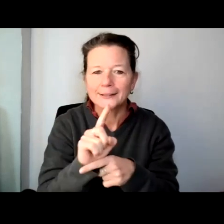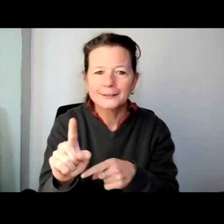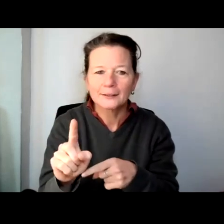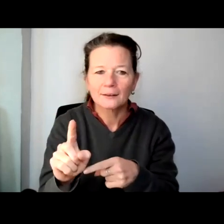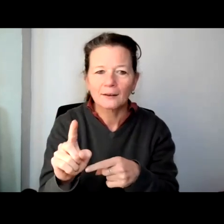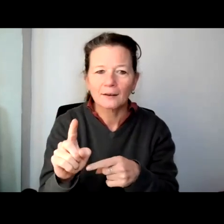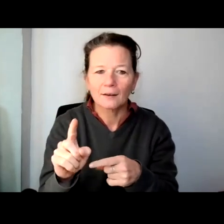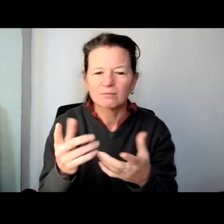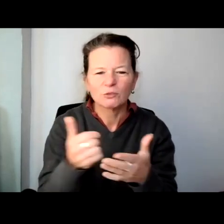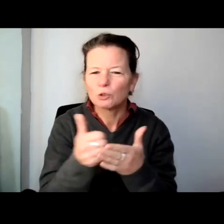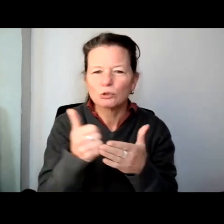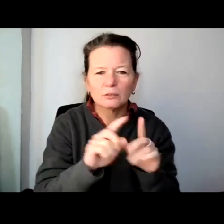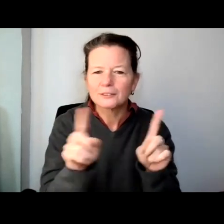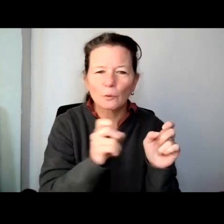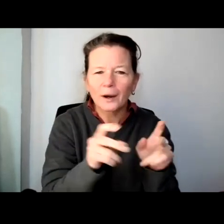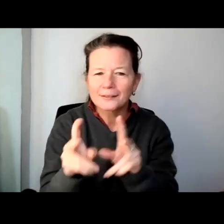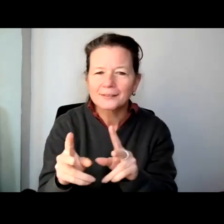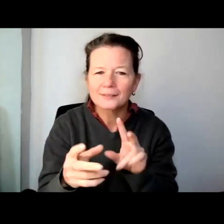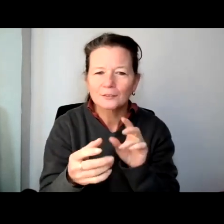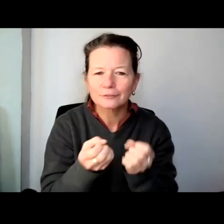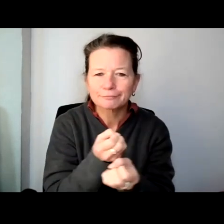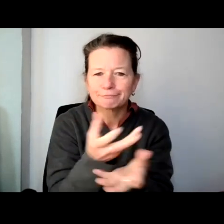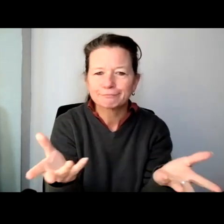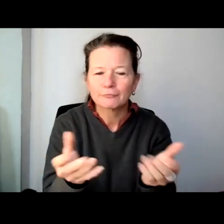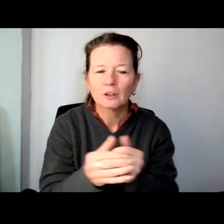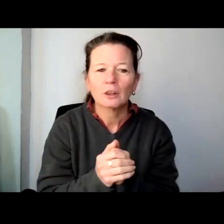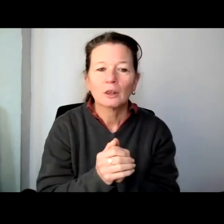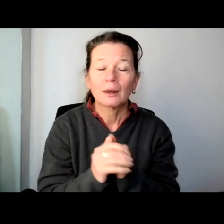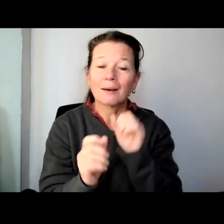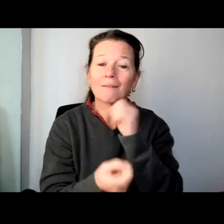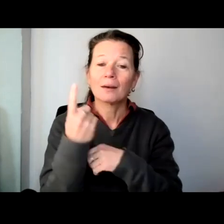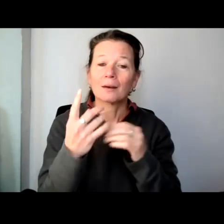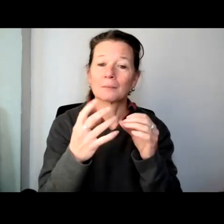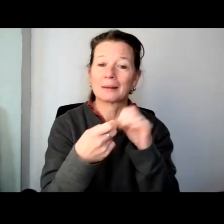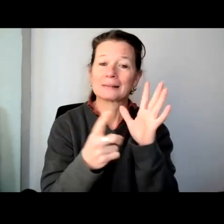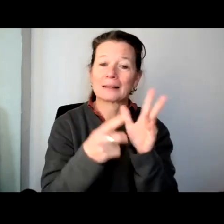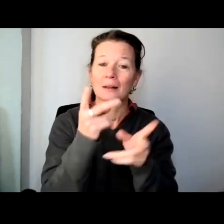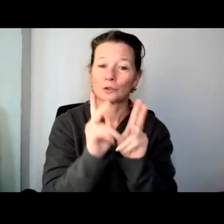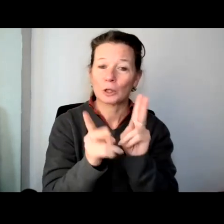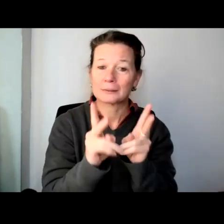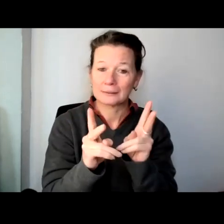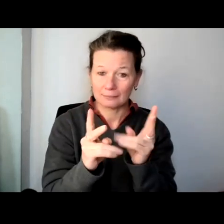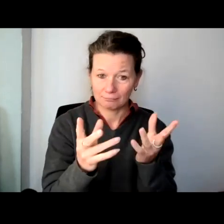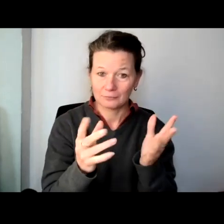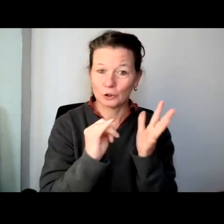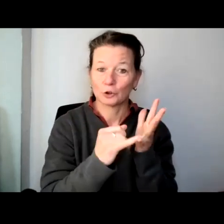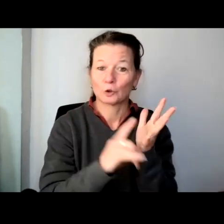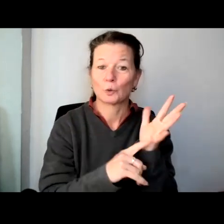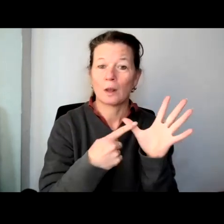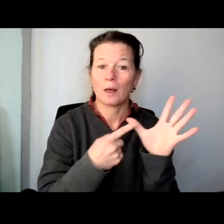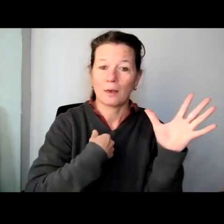on all the usual channels. The event is being BSL interpreted by Sula and